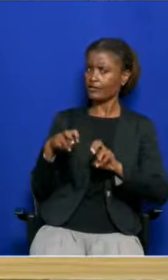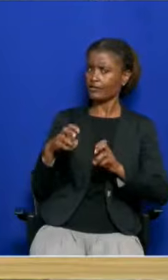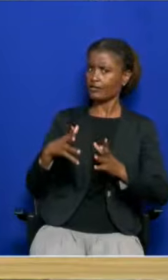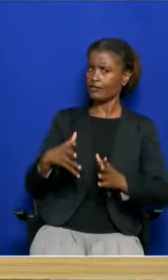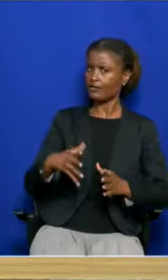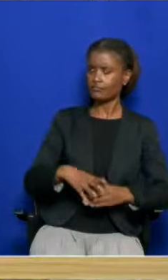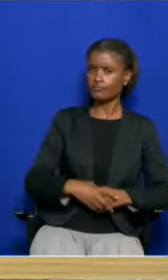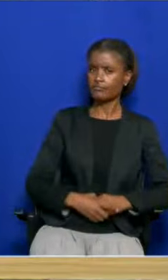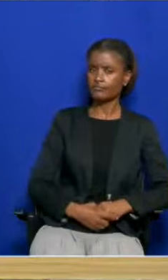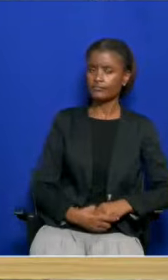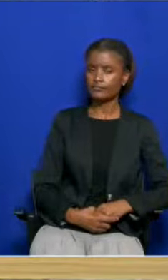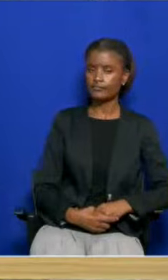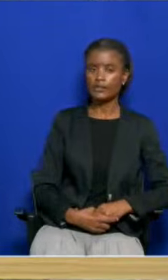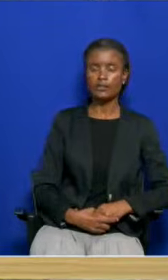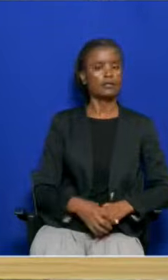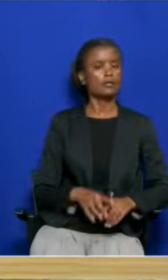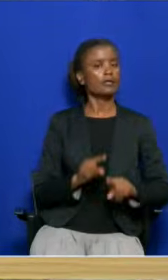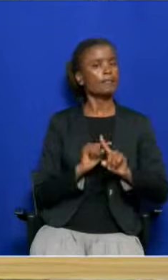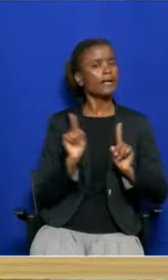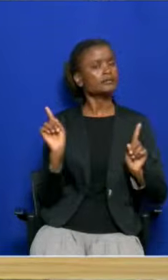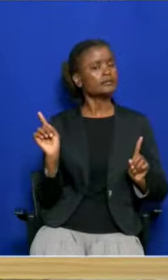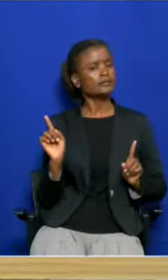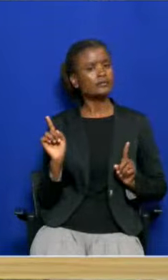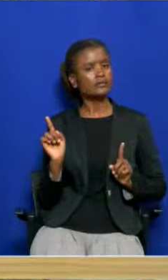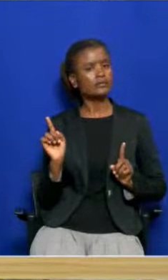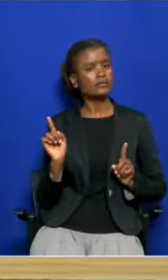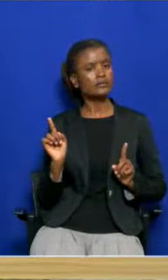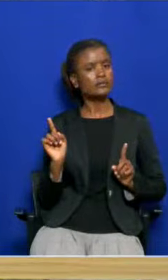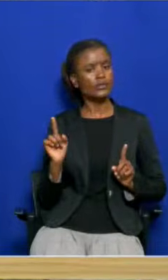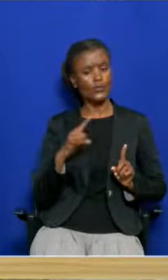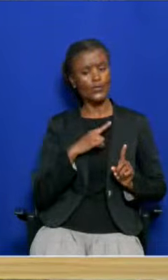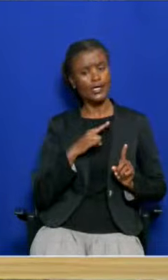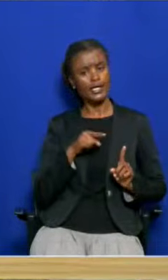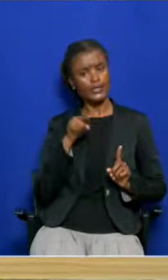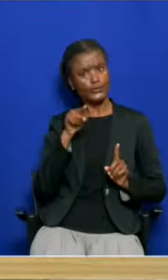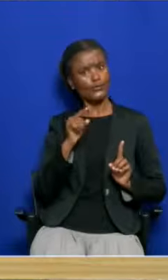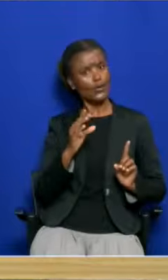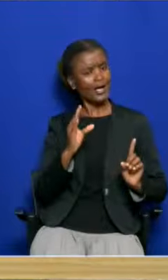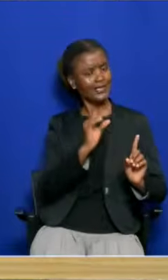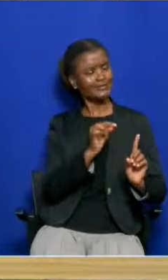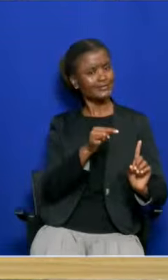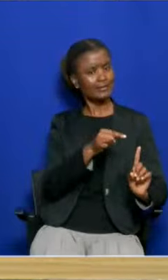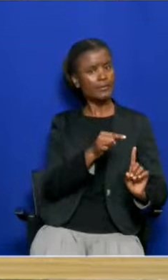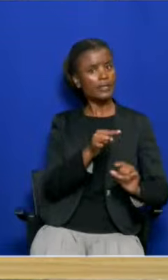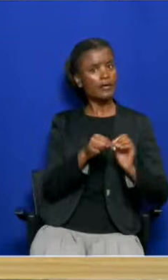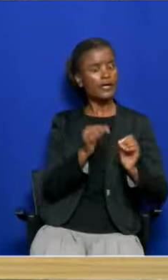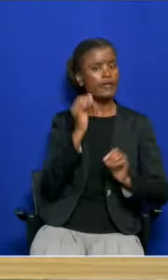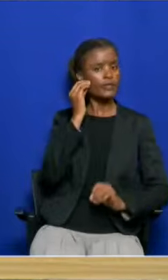But then why were you asking him for information at the start of this process?